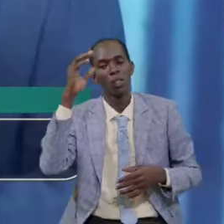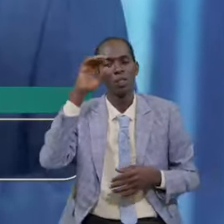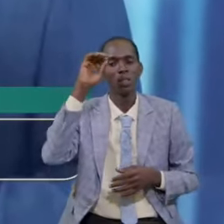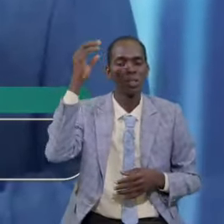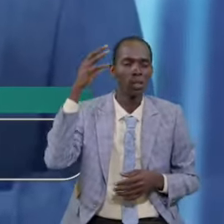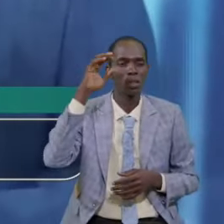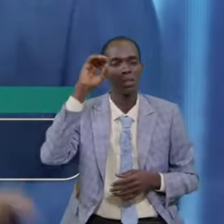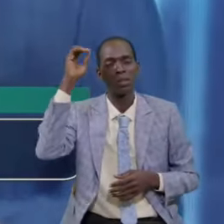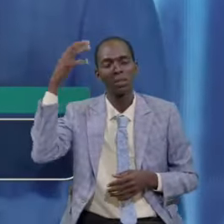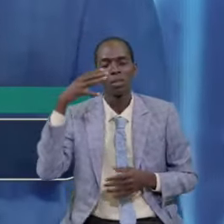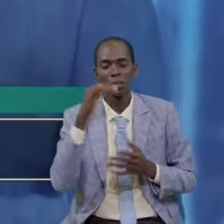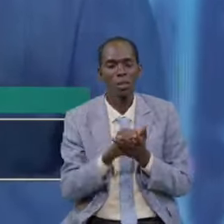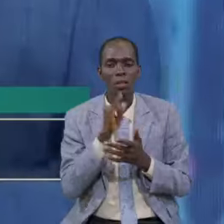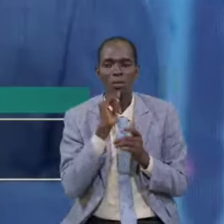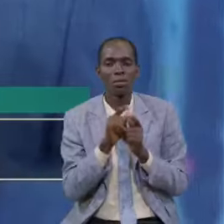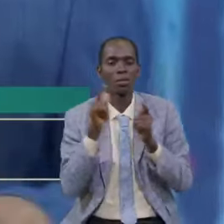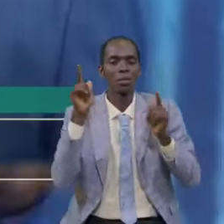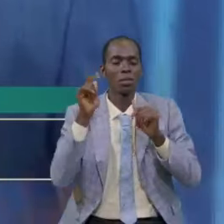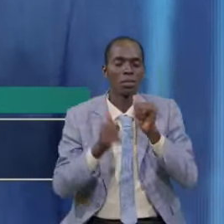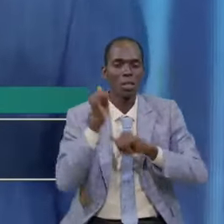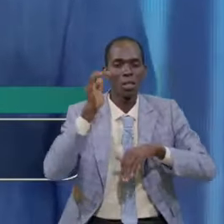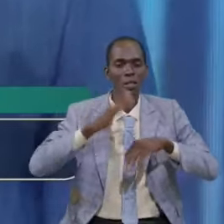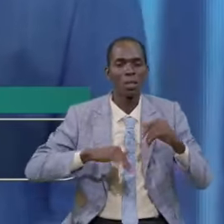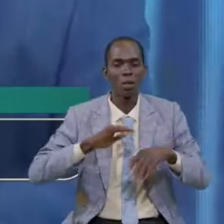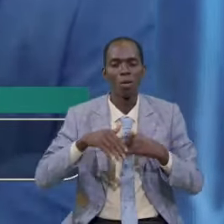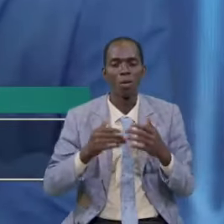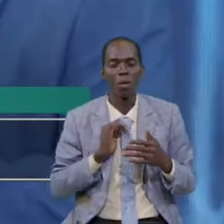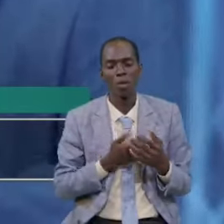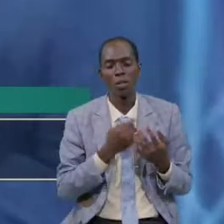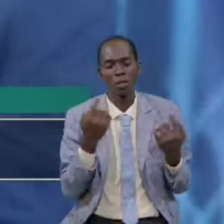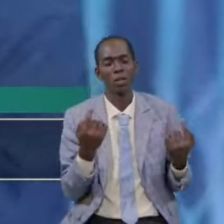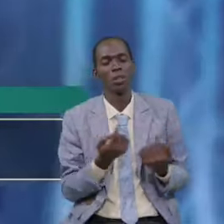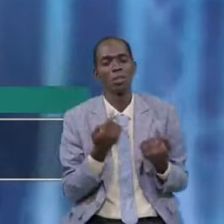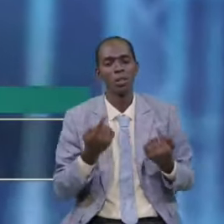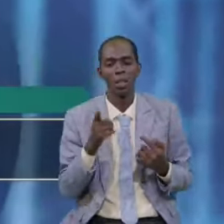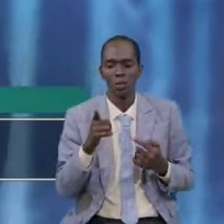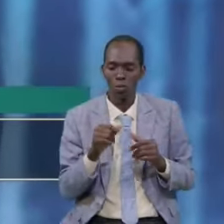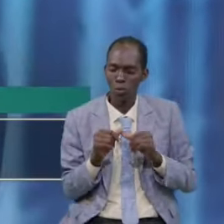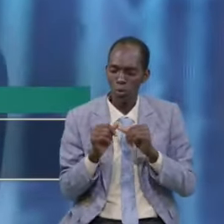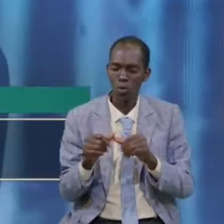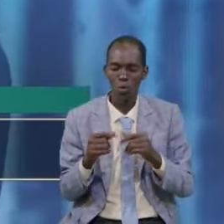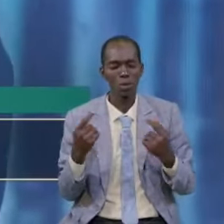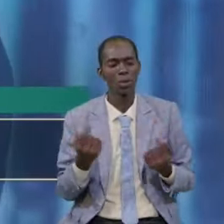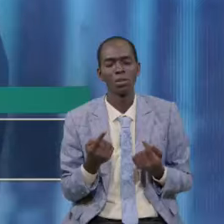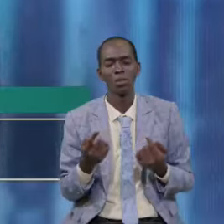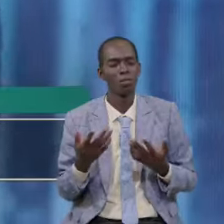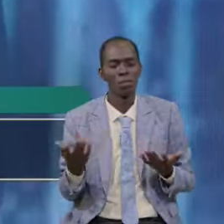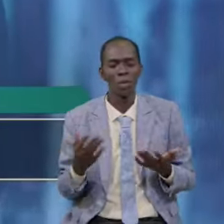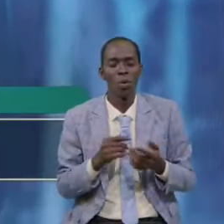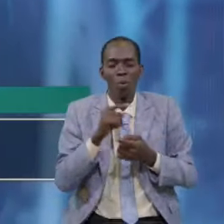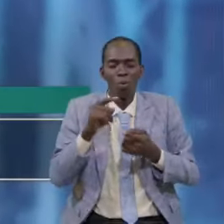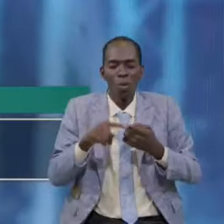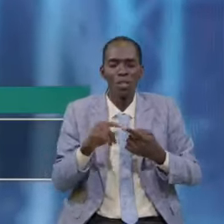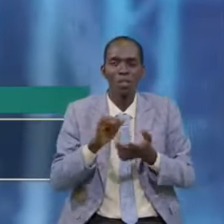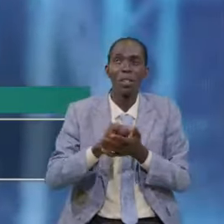keep on sinning. They don't understand. When grace comes into our lives, that grace will transform our life, will turn